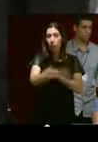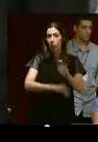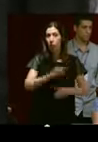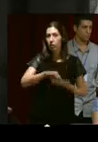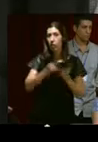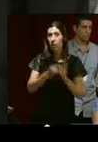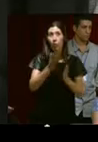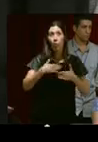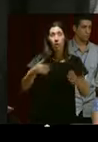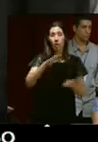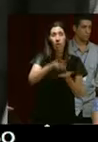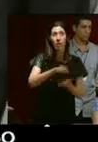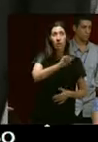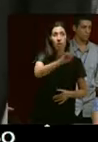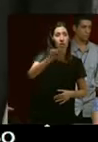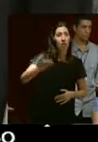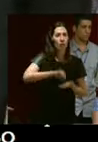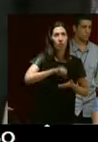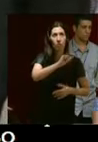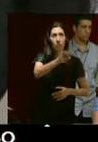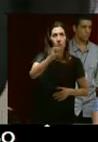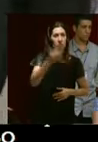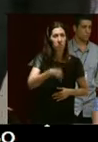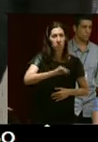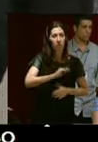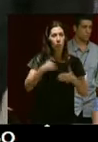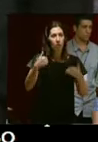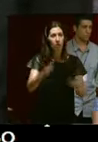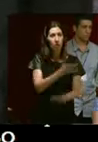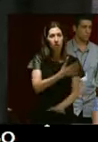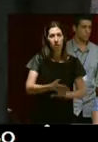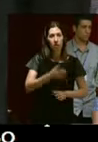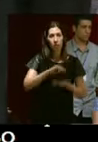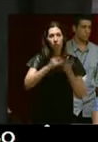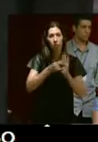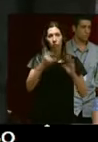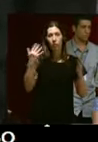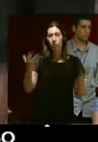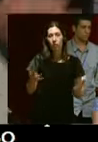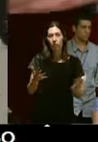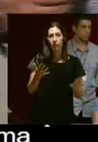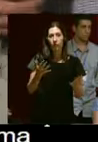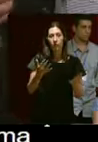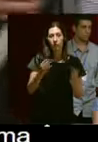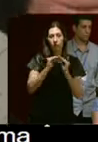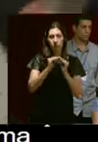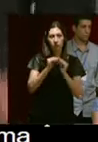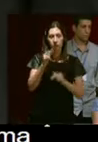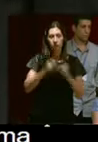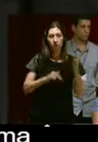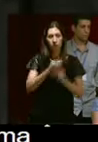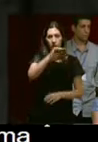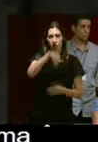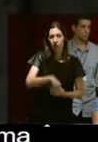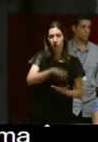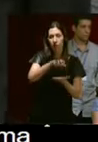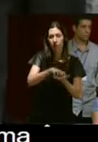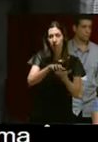the range of possibilities. It enables me to use this at any movie theater in any city. So up to now,